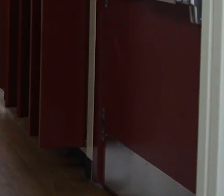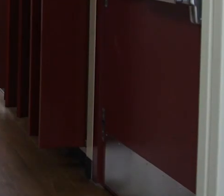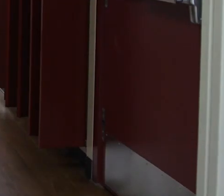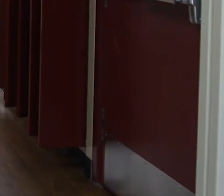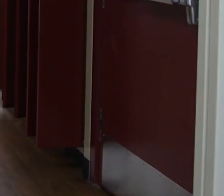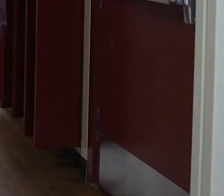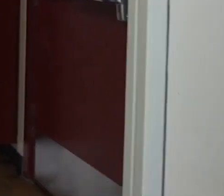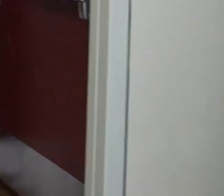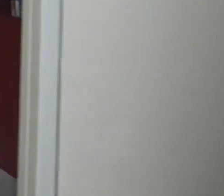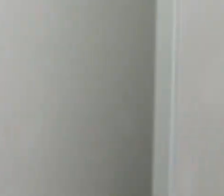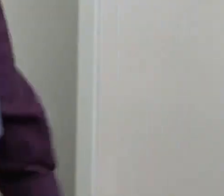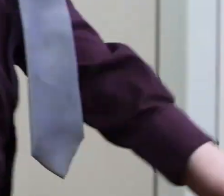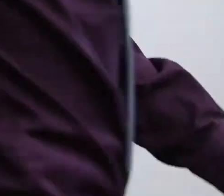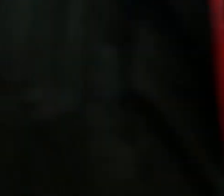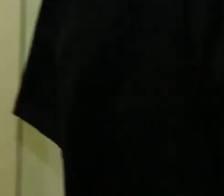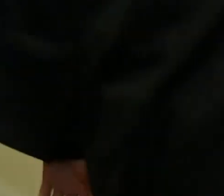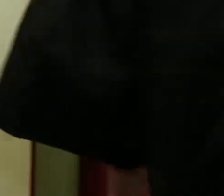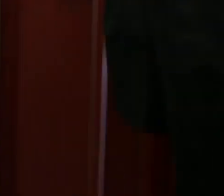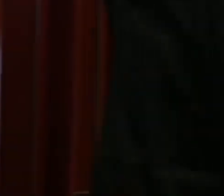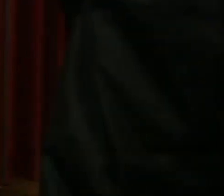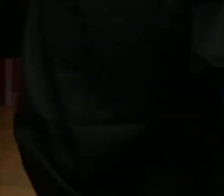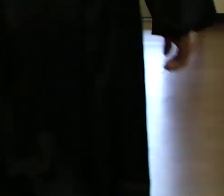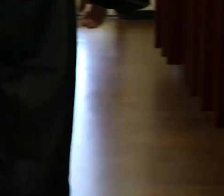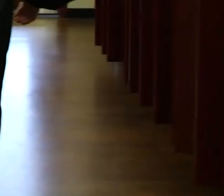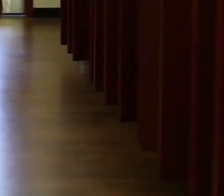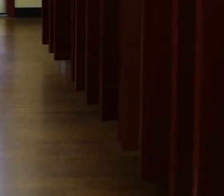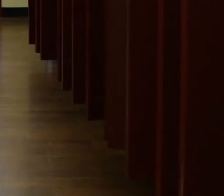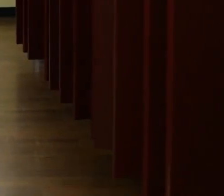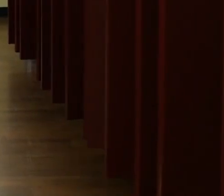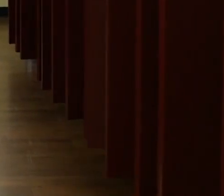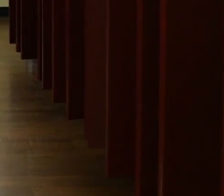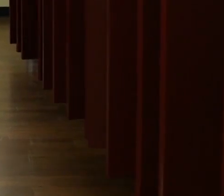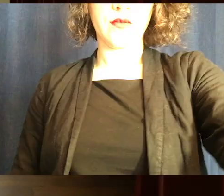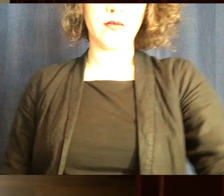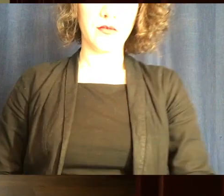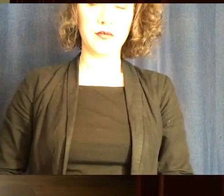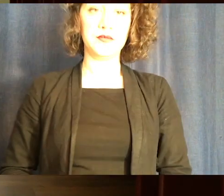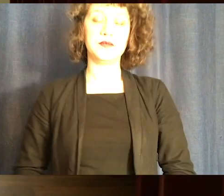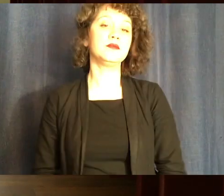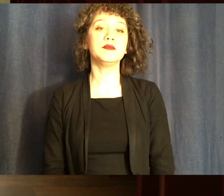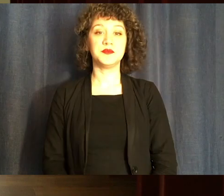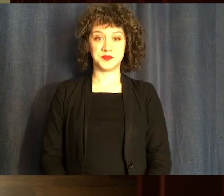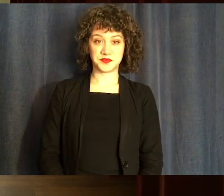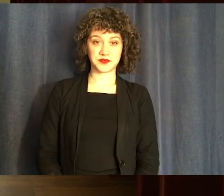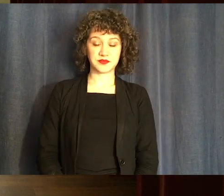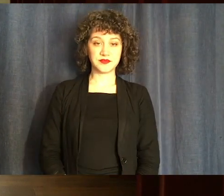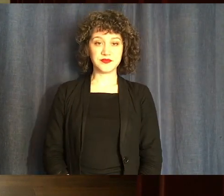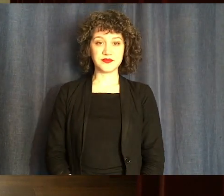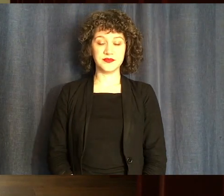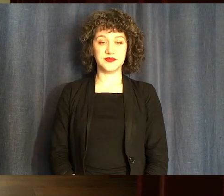can knock us down, but as a Hawk, we always get back up and fly.